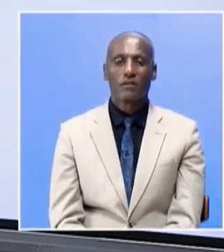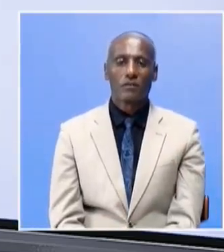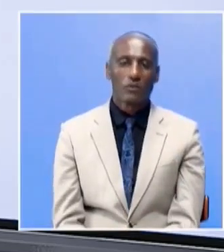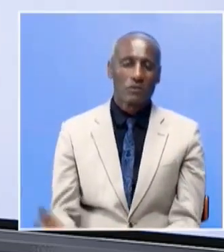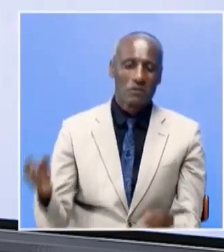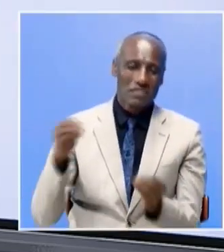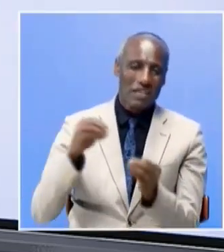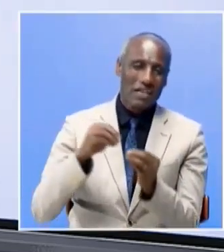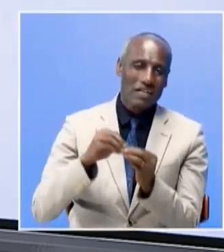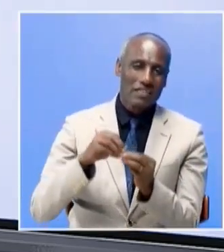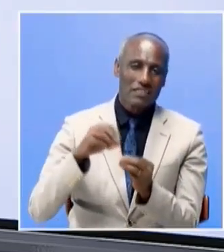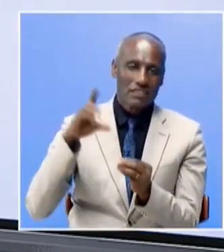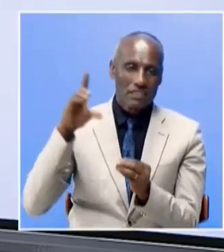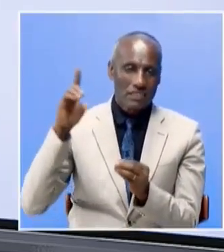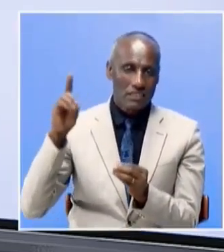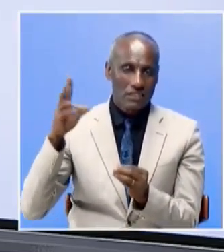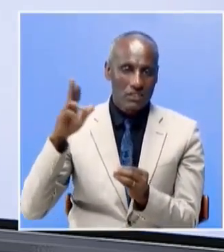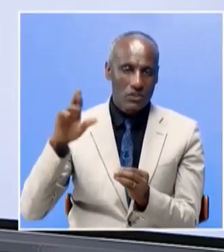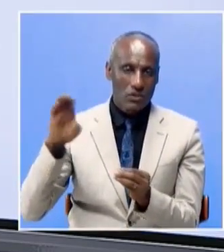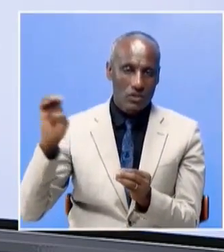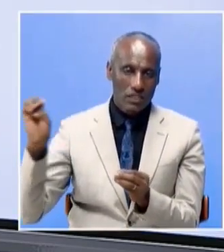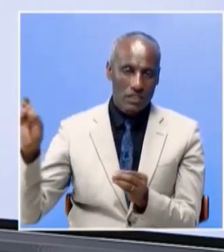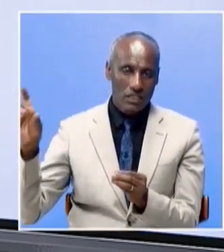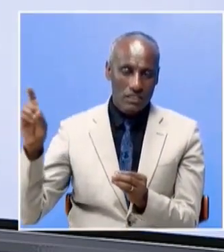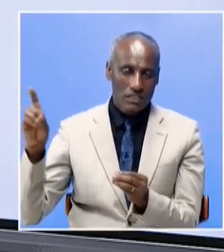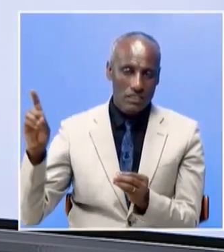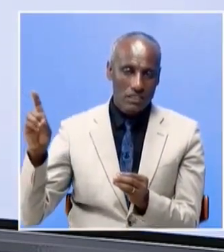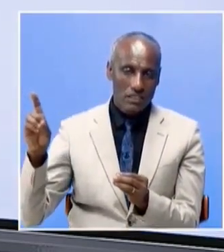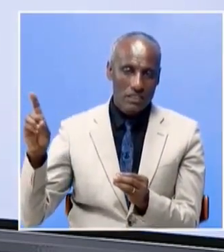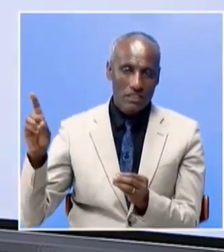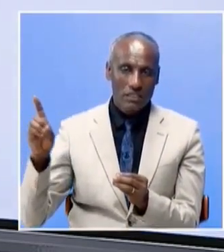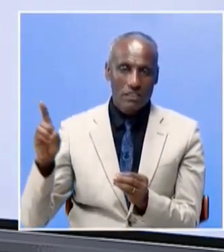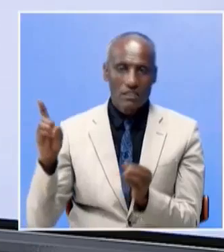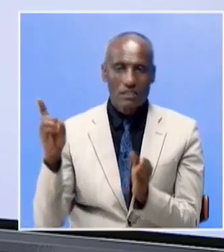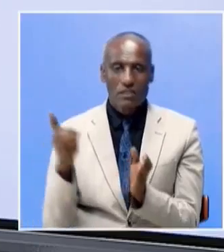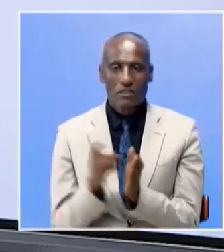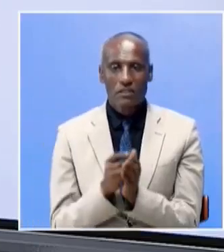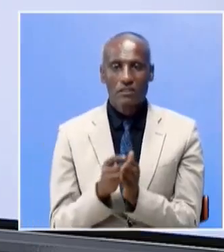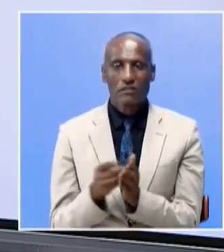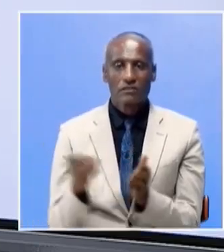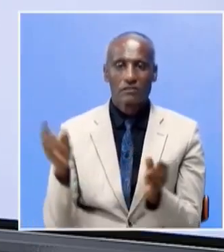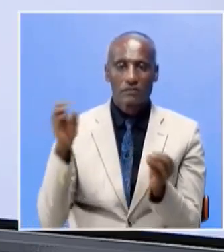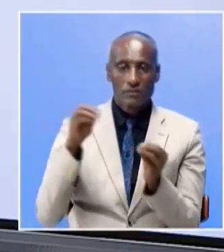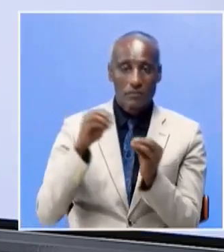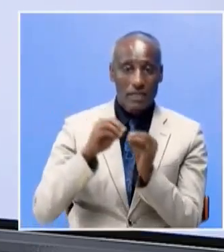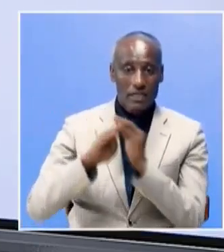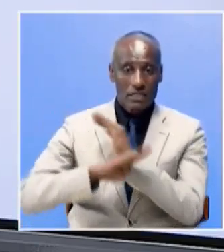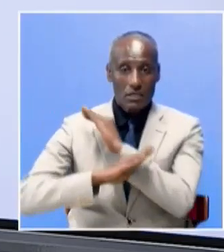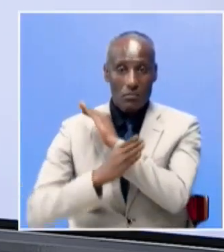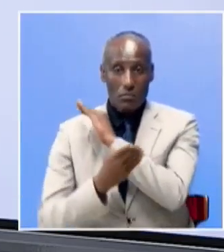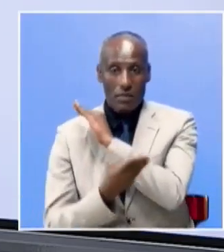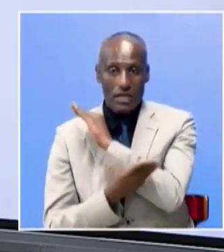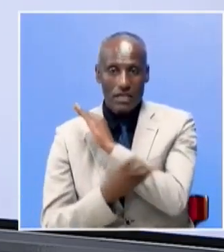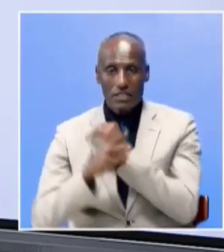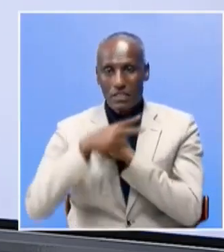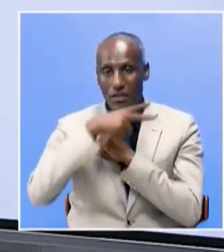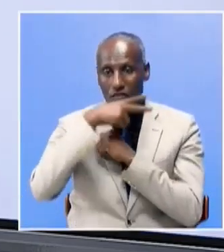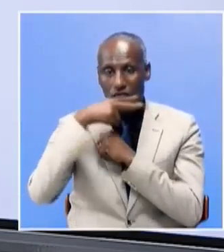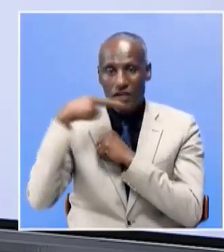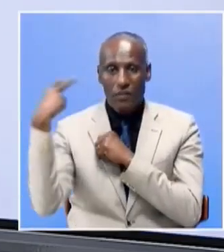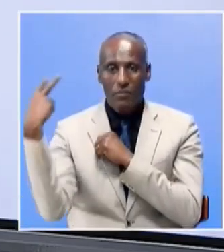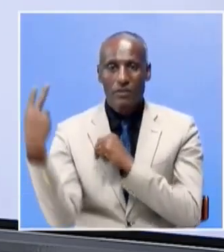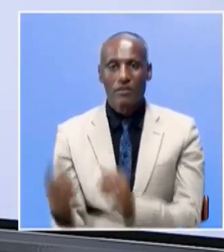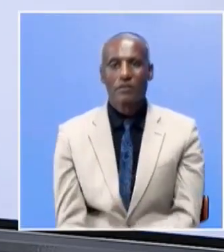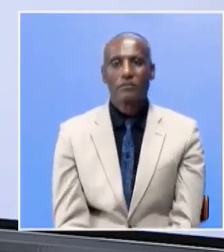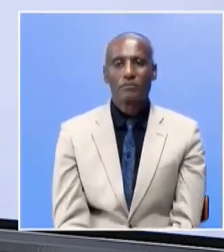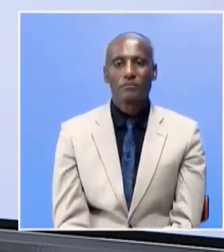past indicator. Bear your mind. Okay? Here another one is used to plus base verb. It is base verb. It is also